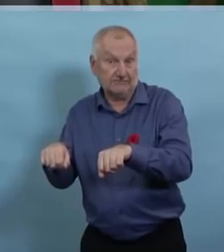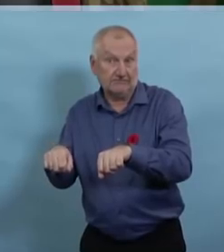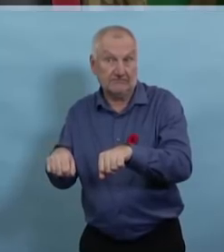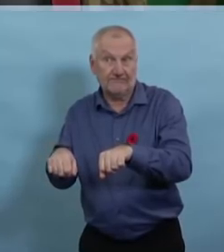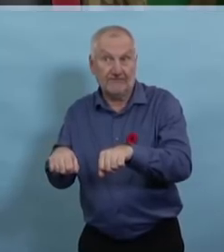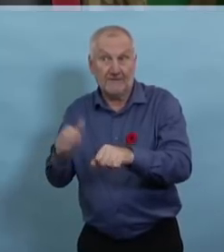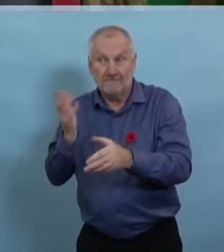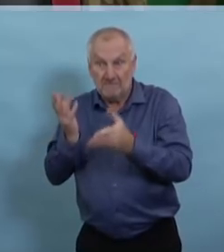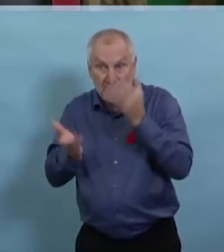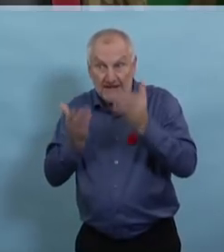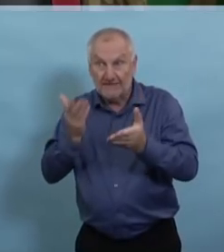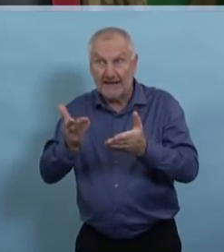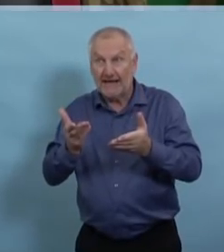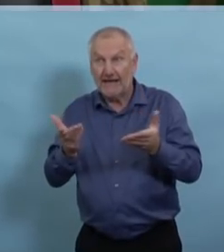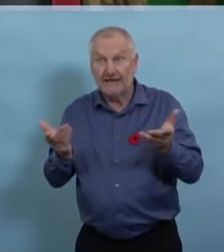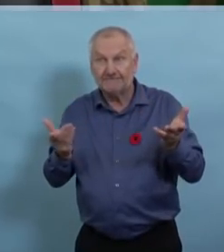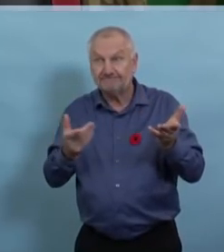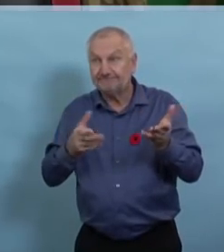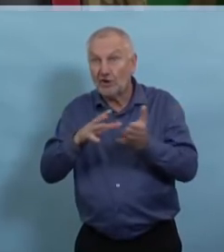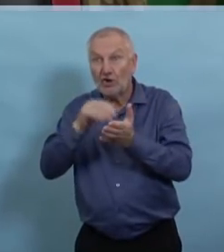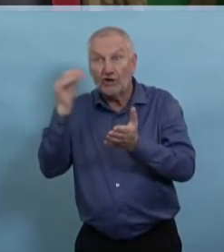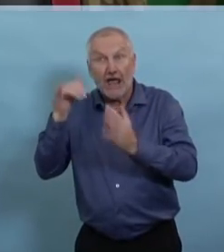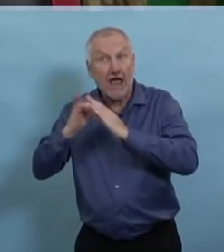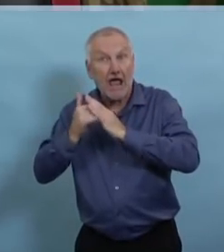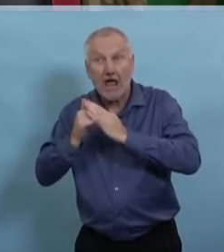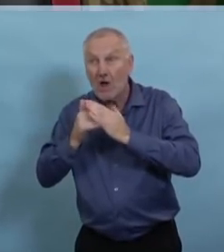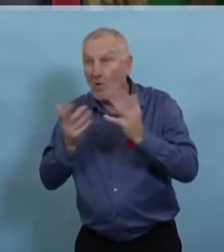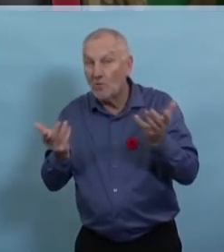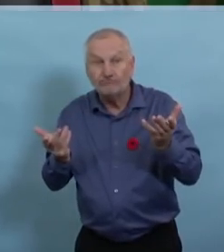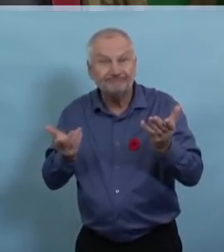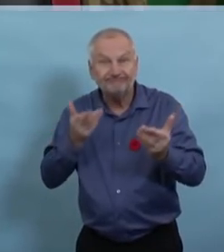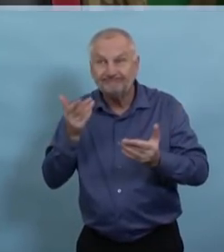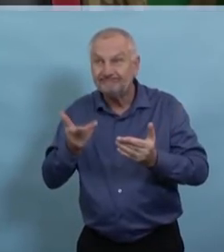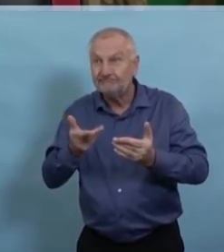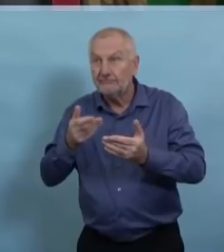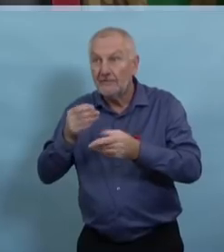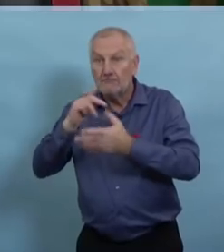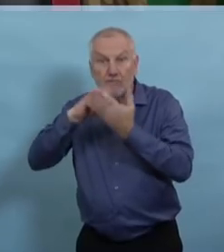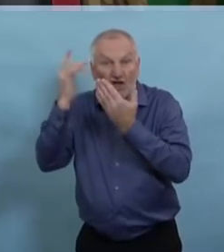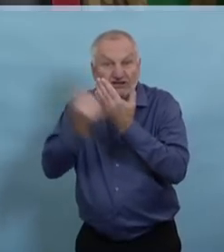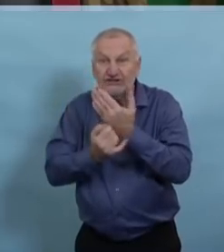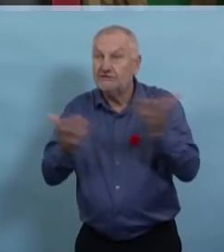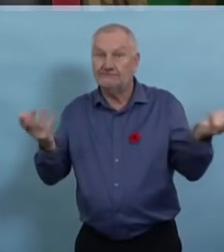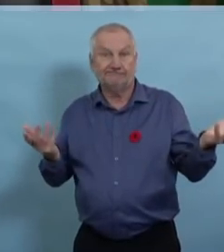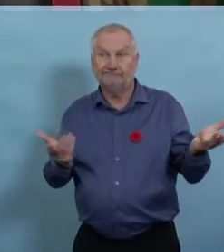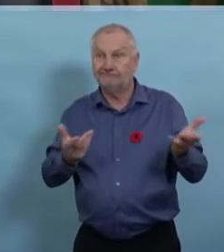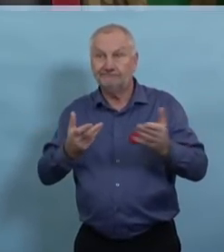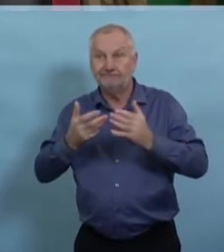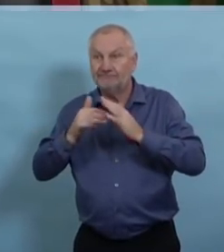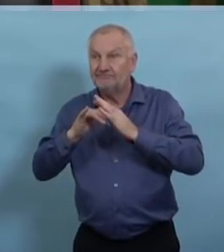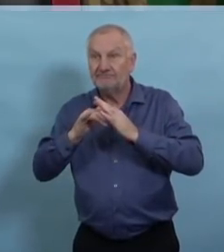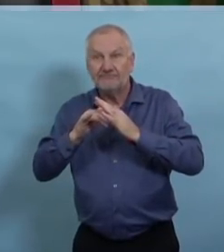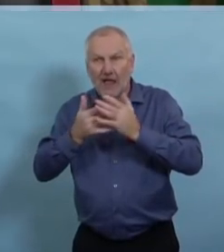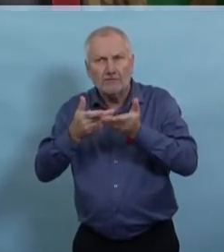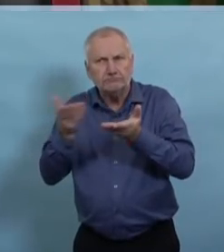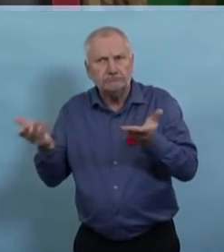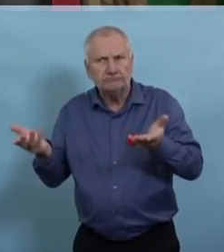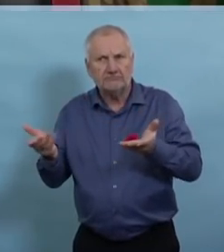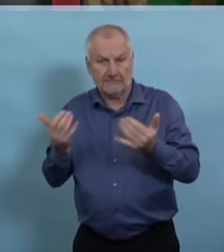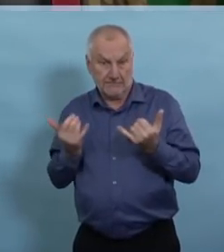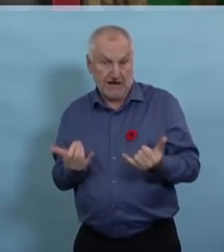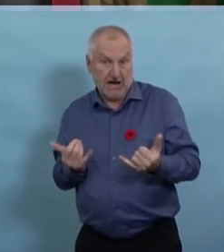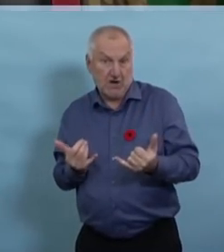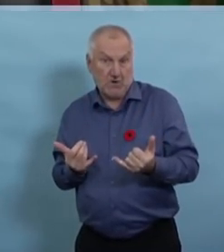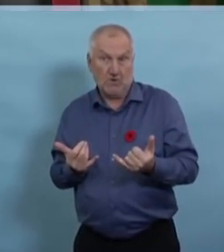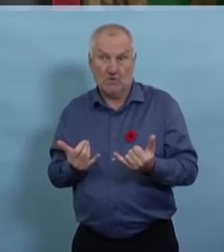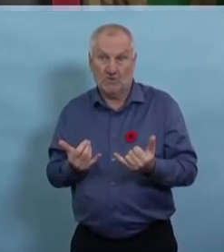or inquiry-based learning as a best practice that's emerging. So it's not intended necessarily at this point in time to be pulling